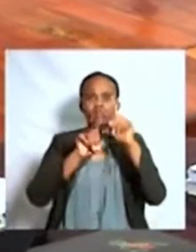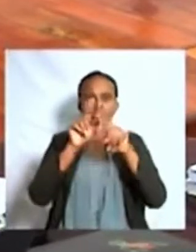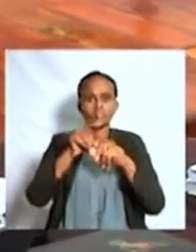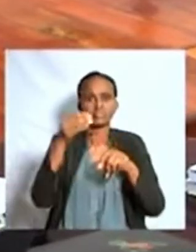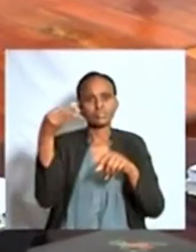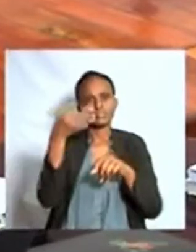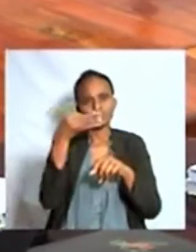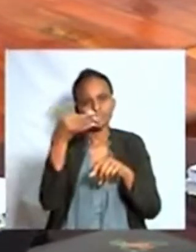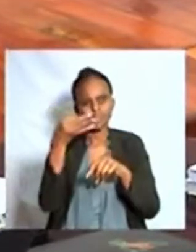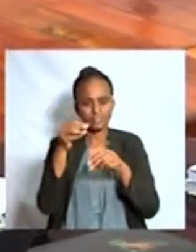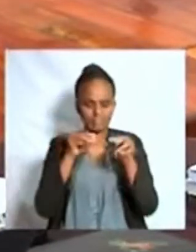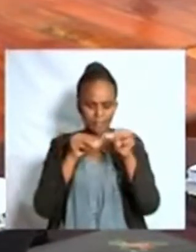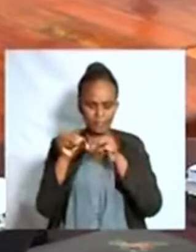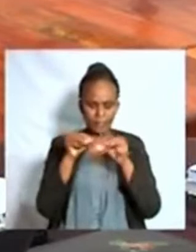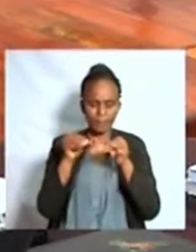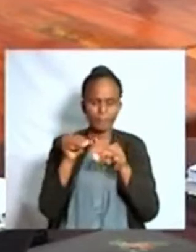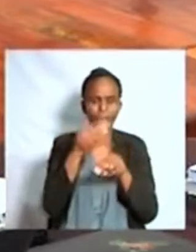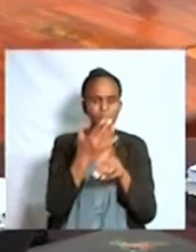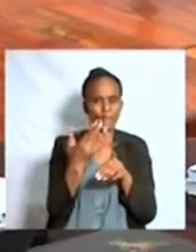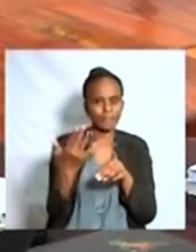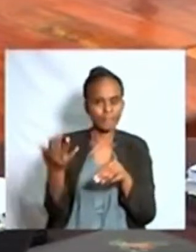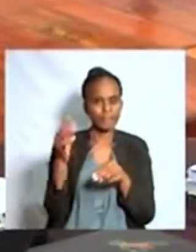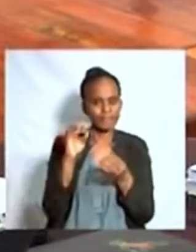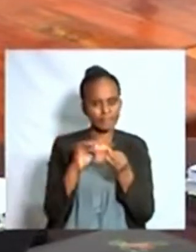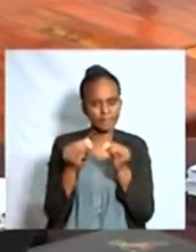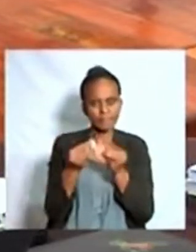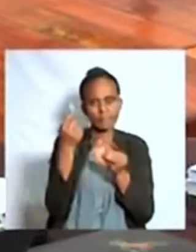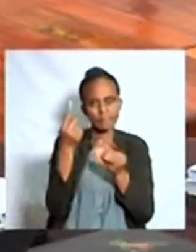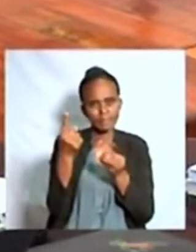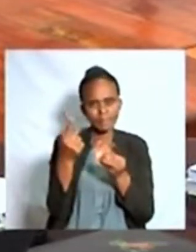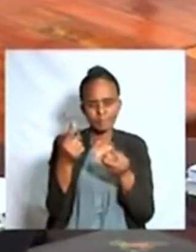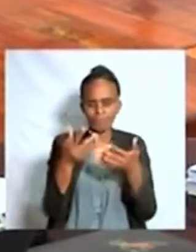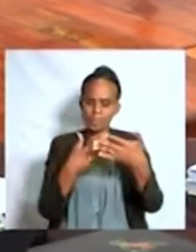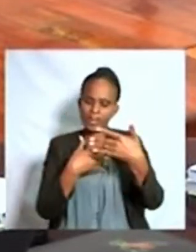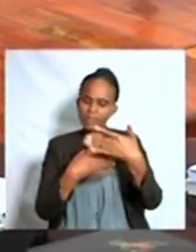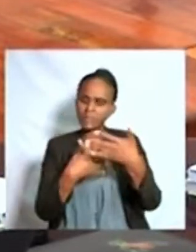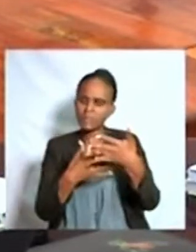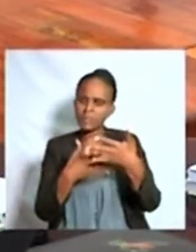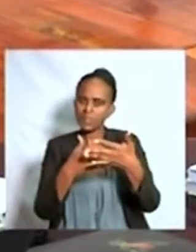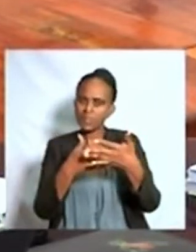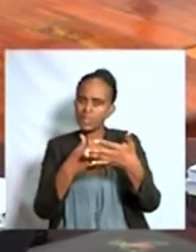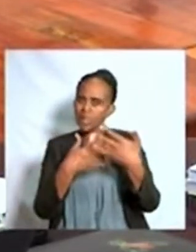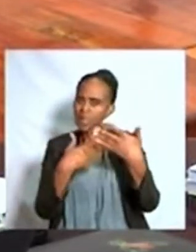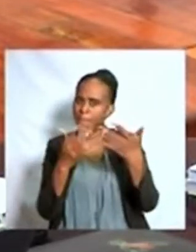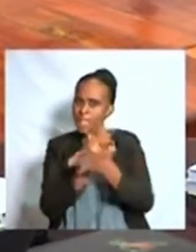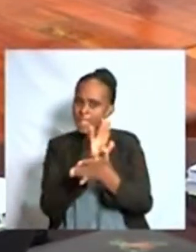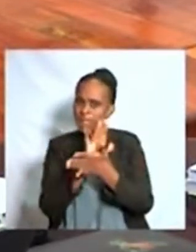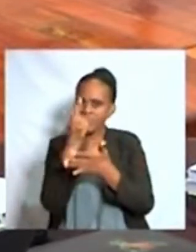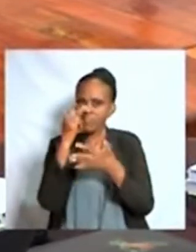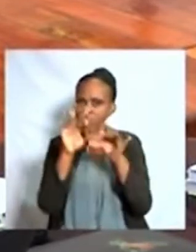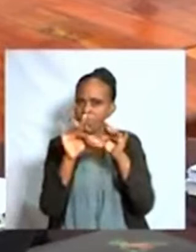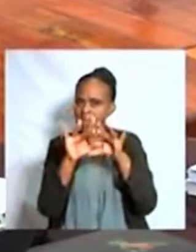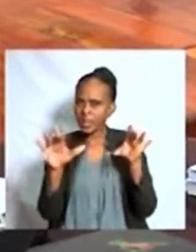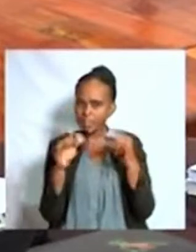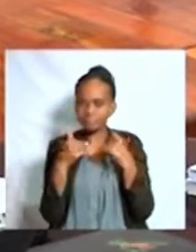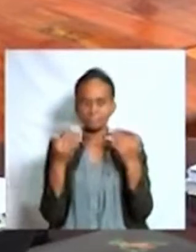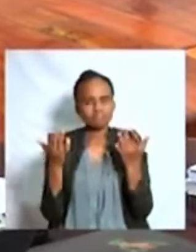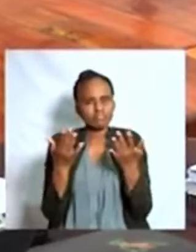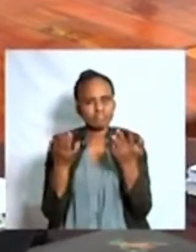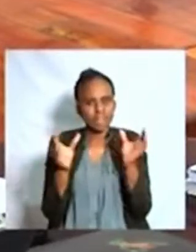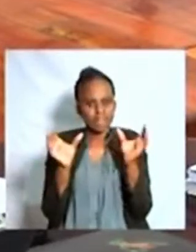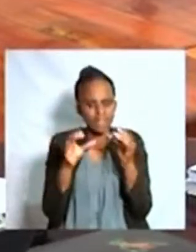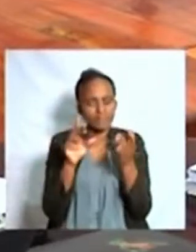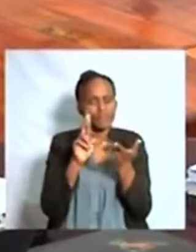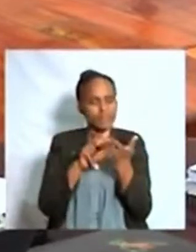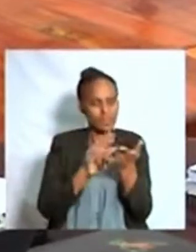of assets. 1, lack of title deeds. Cause of the query, the Council wishes to report that